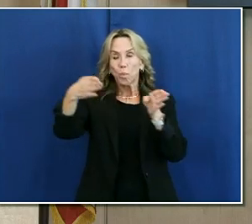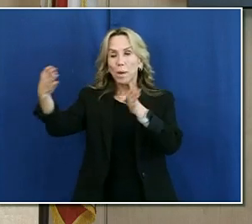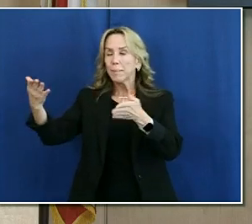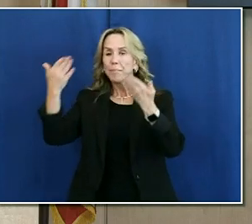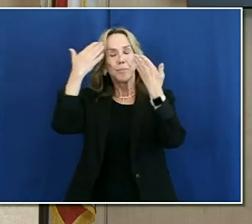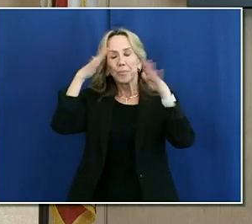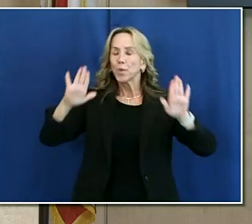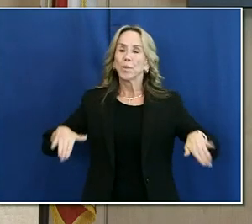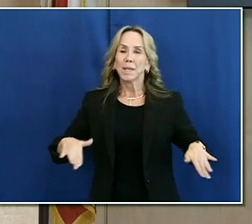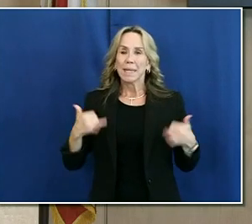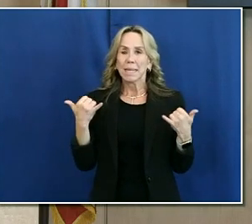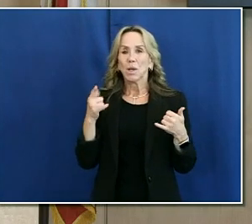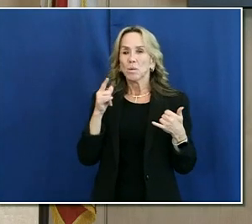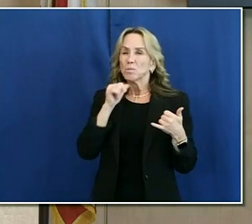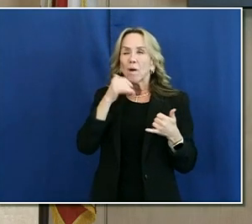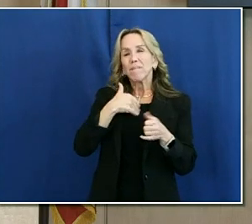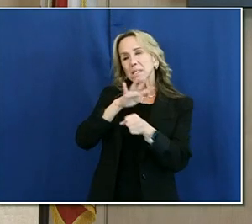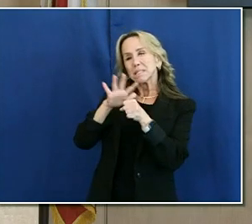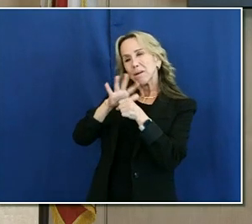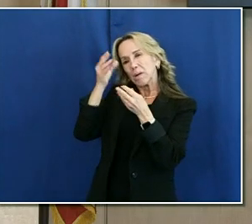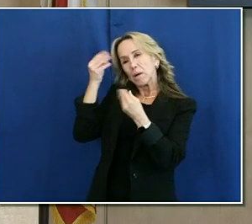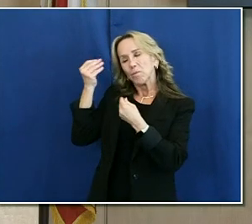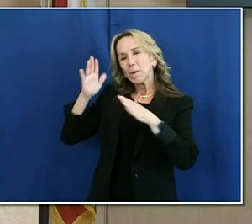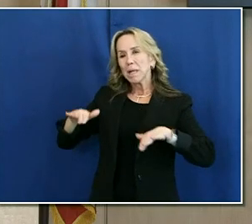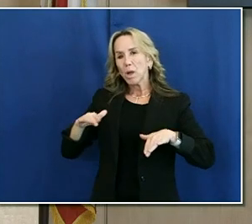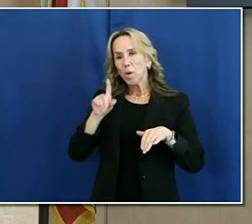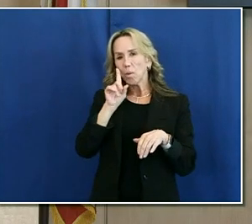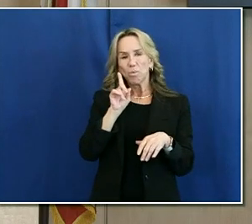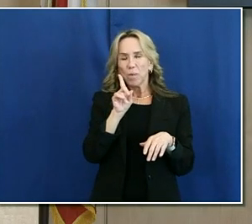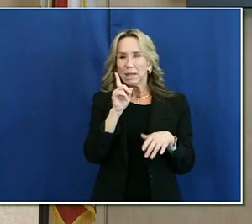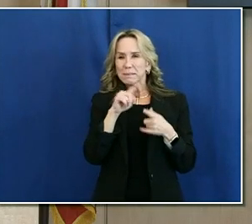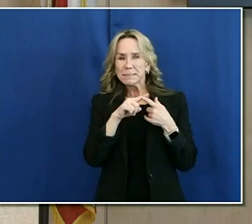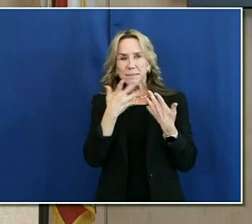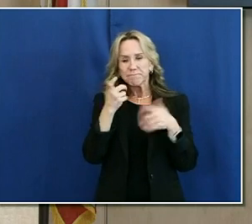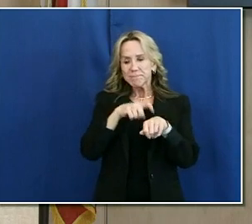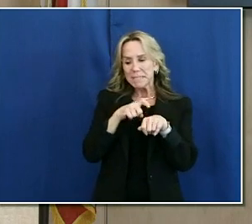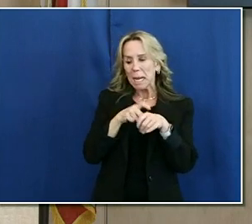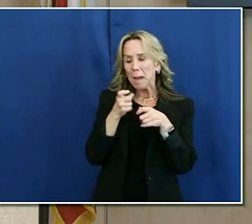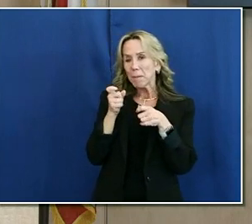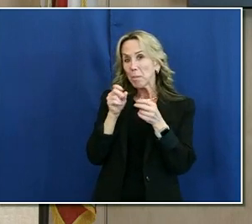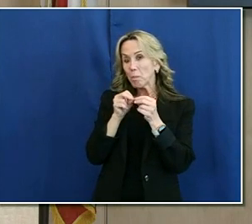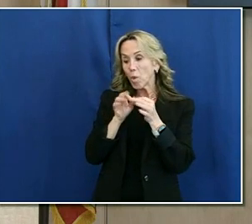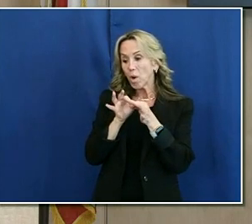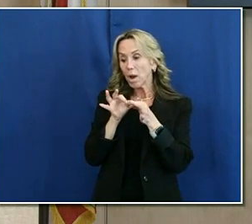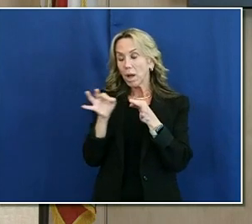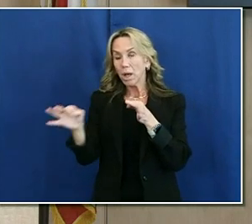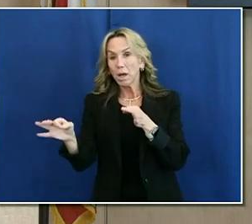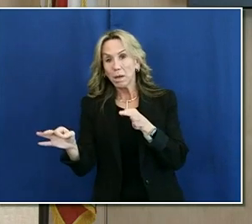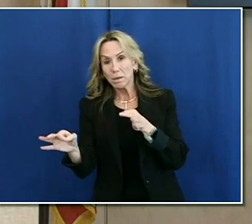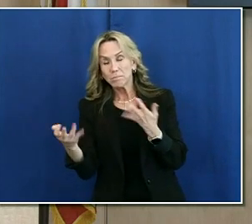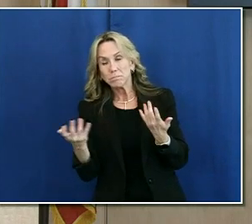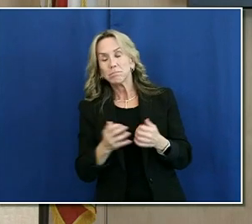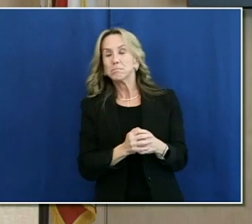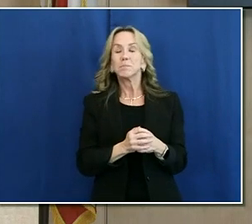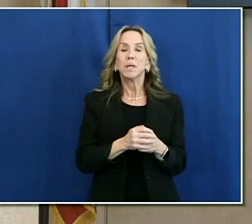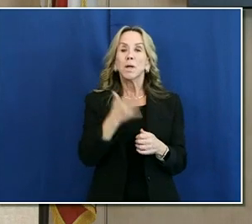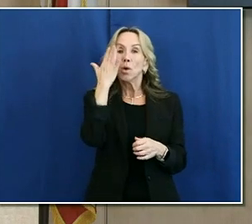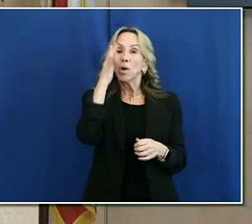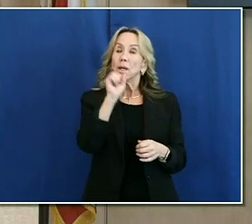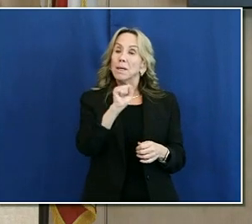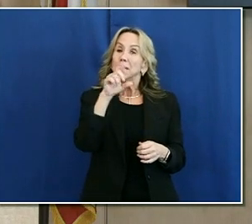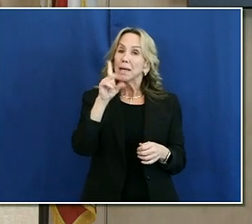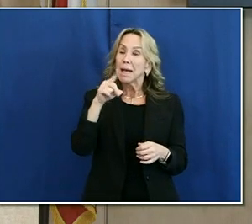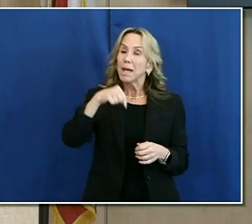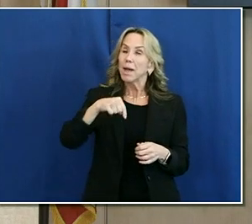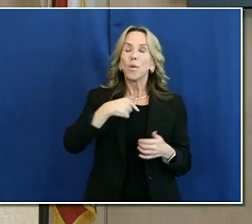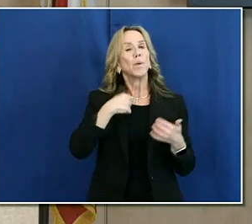conjunction with what is going on in the surrounding community and the rest of San Diego. Generally, we try to use a